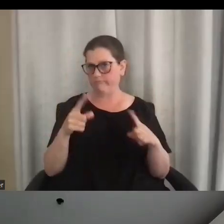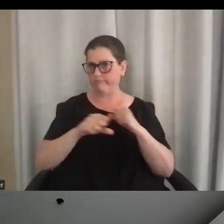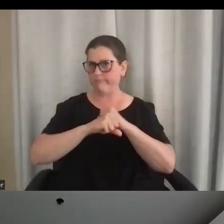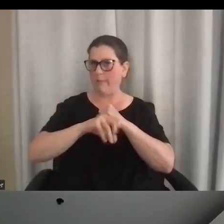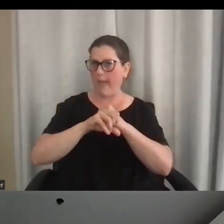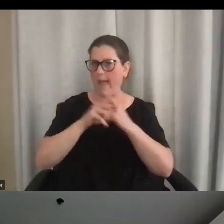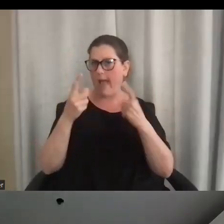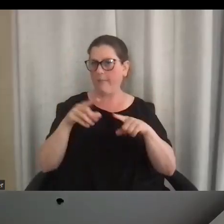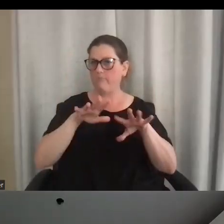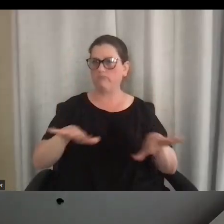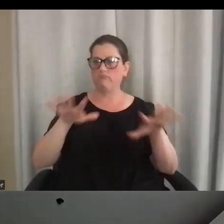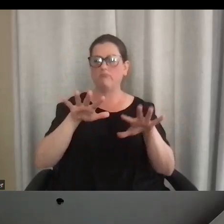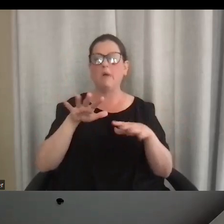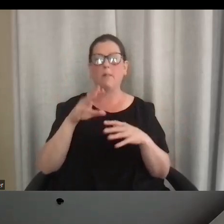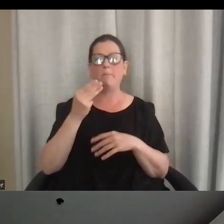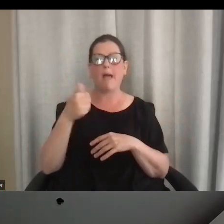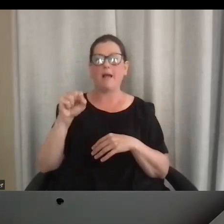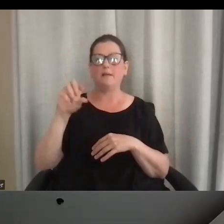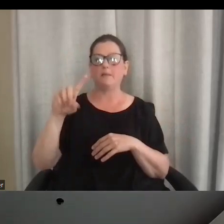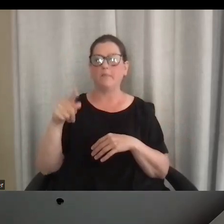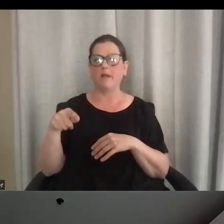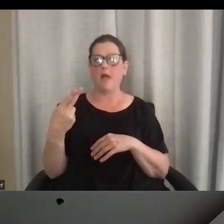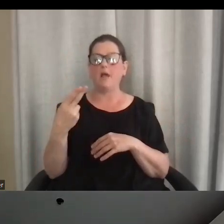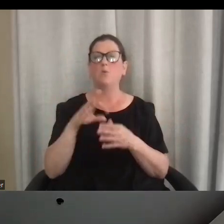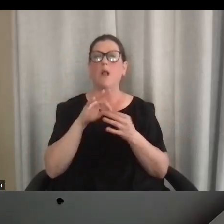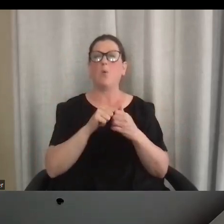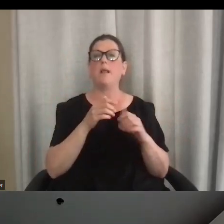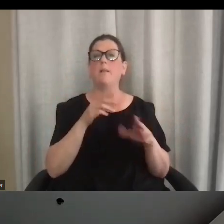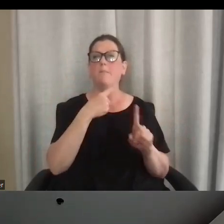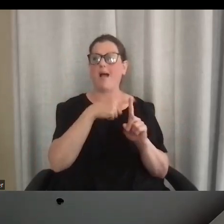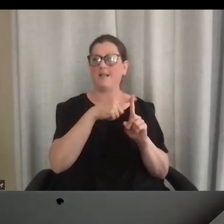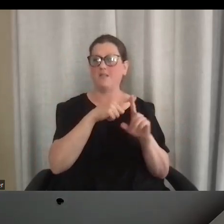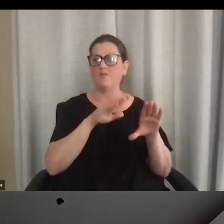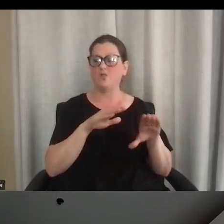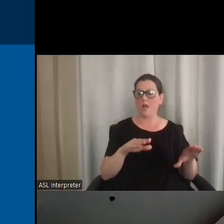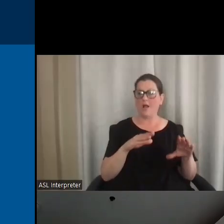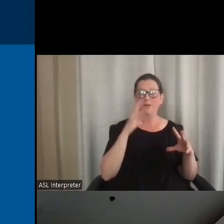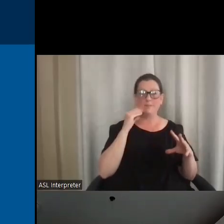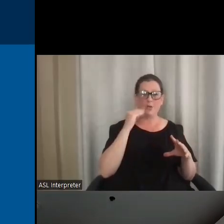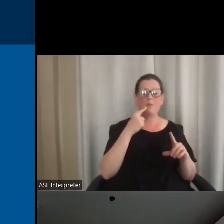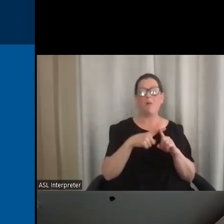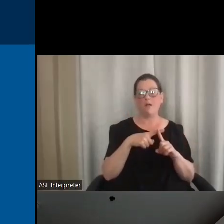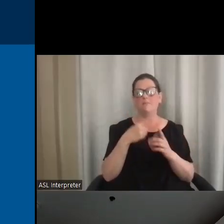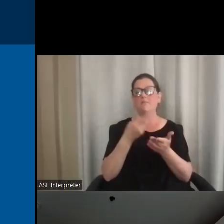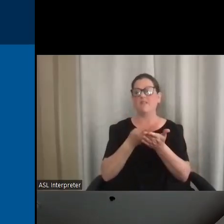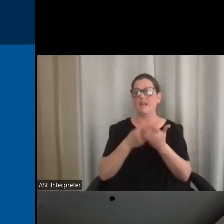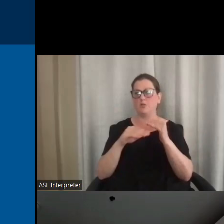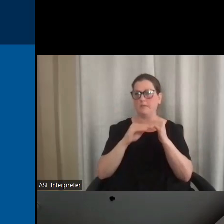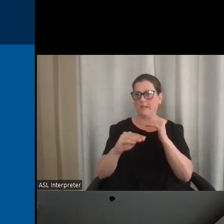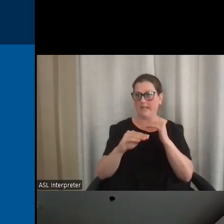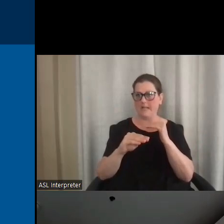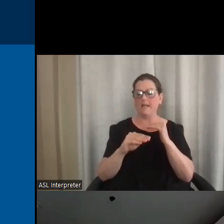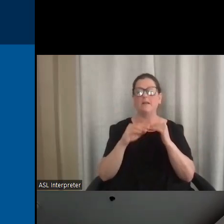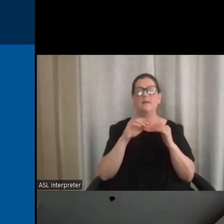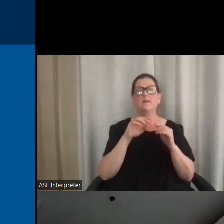at Mass DPH about positive childhood experiences as well as financial stability as strategies that